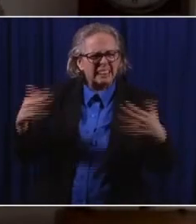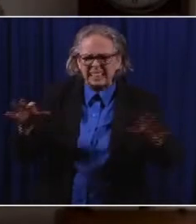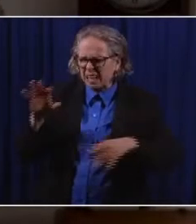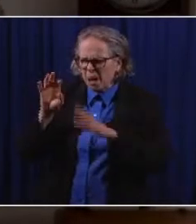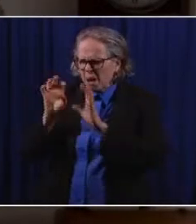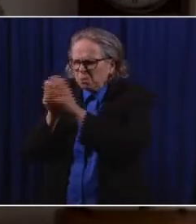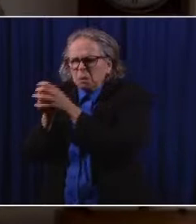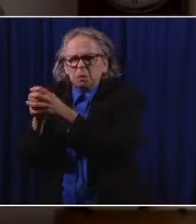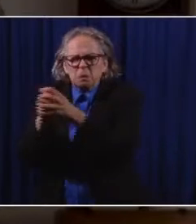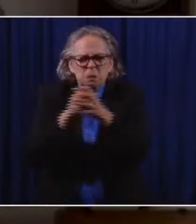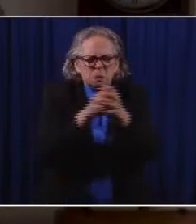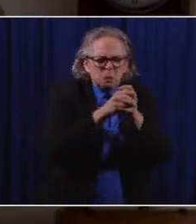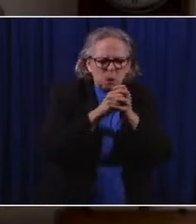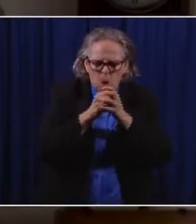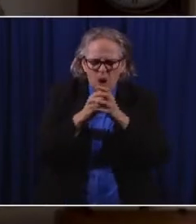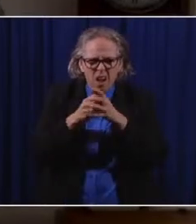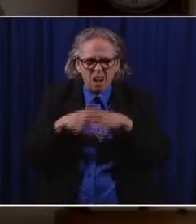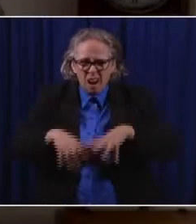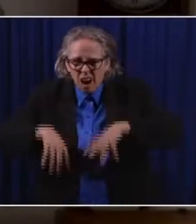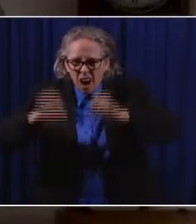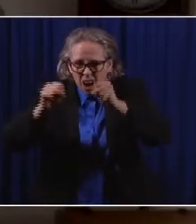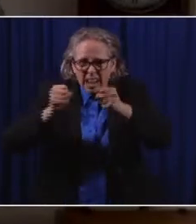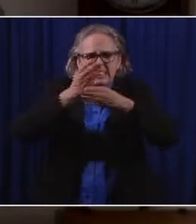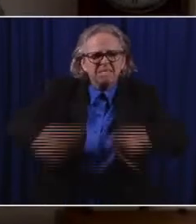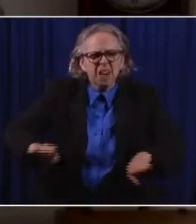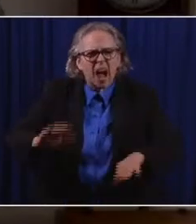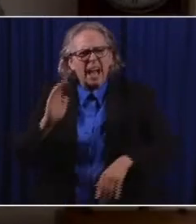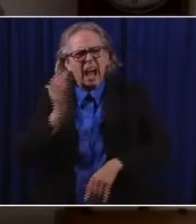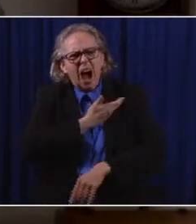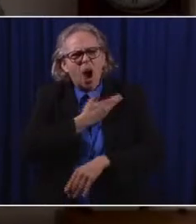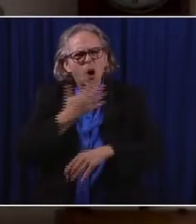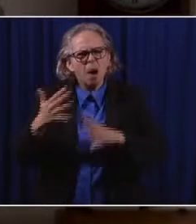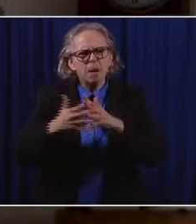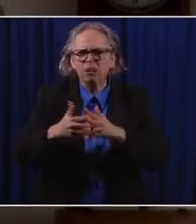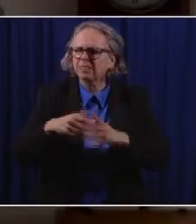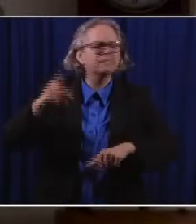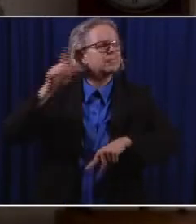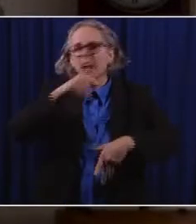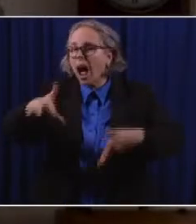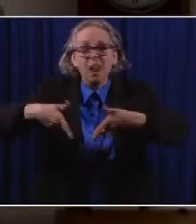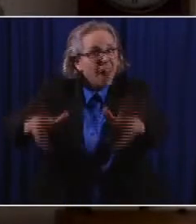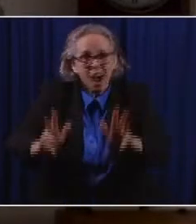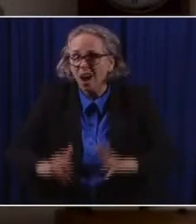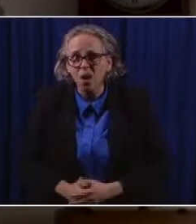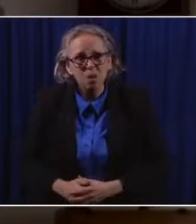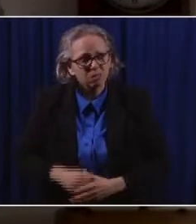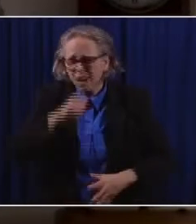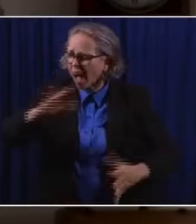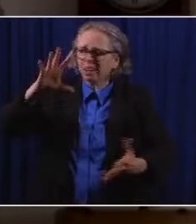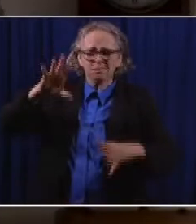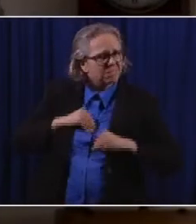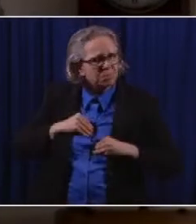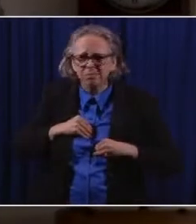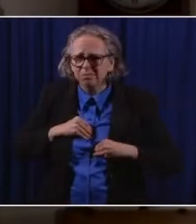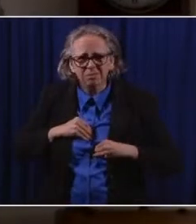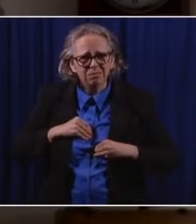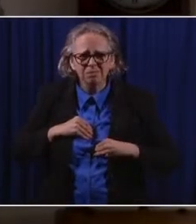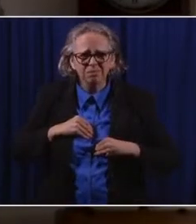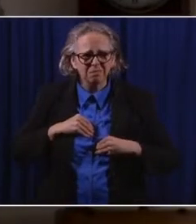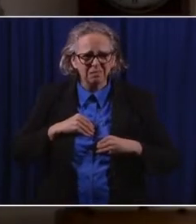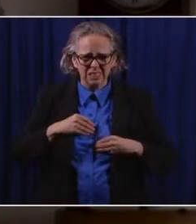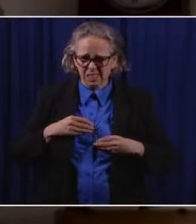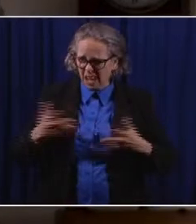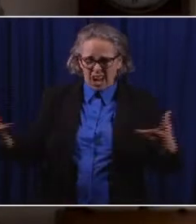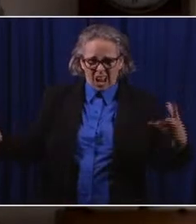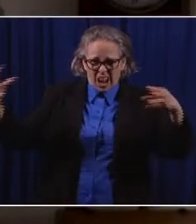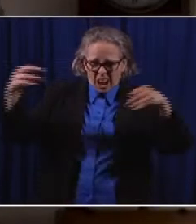us. We cannot let them into that system when they